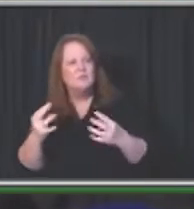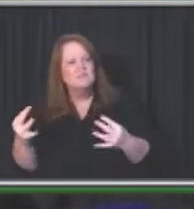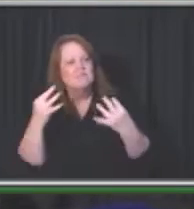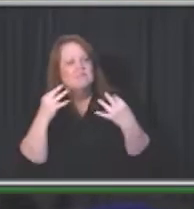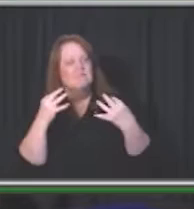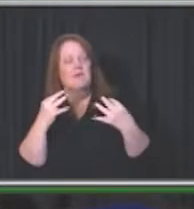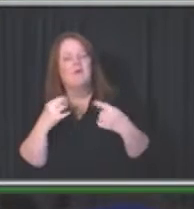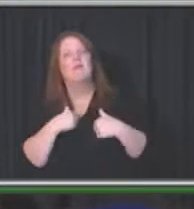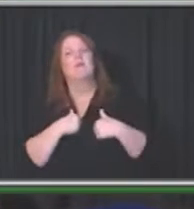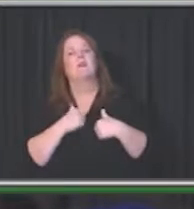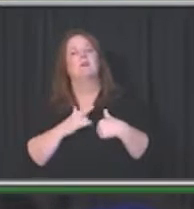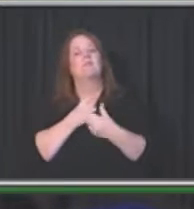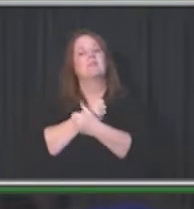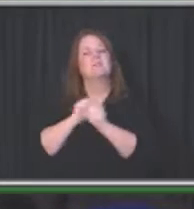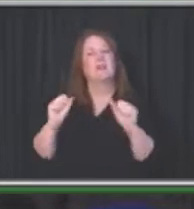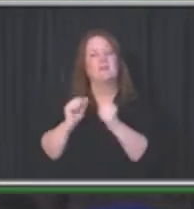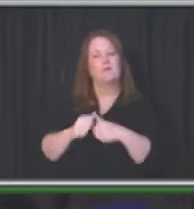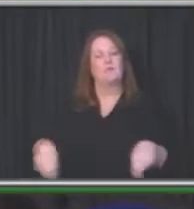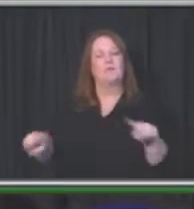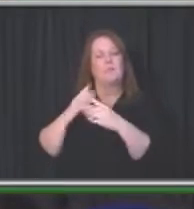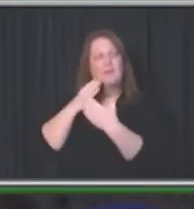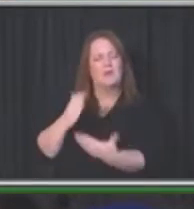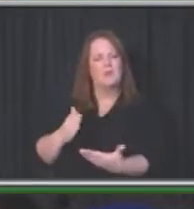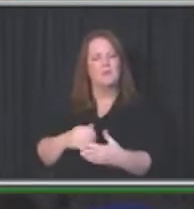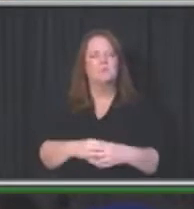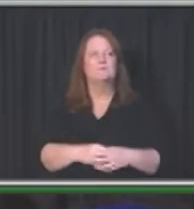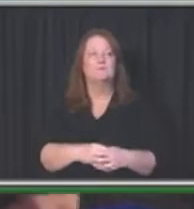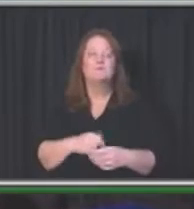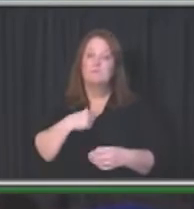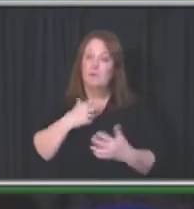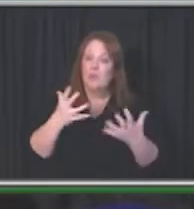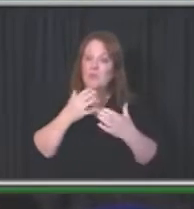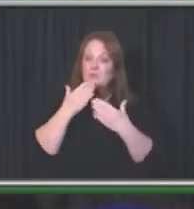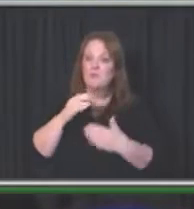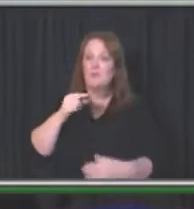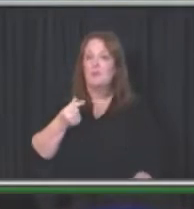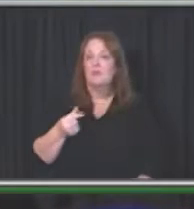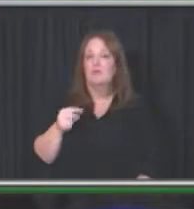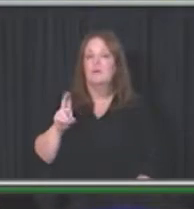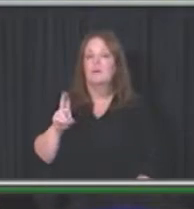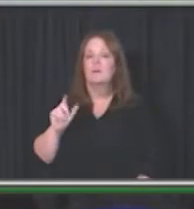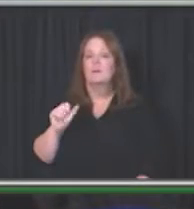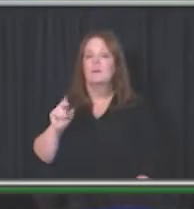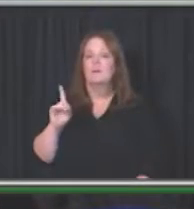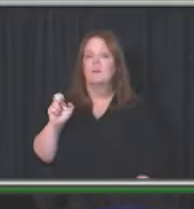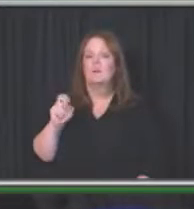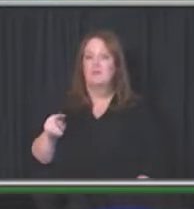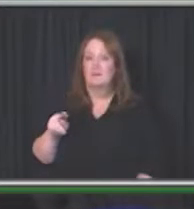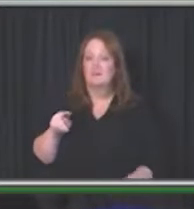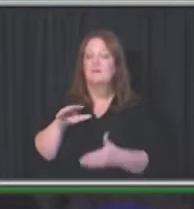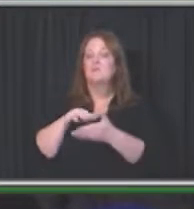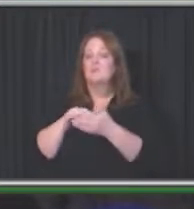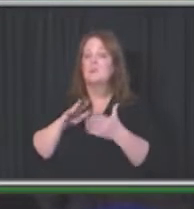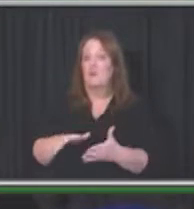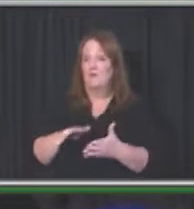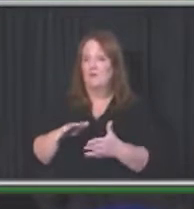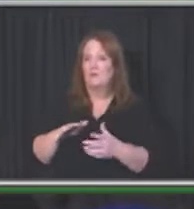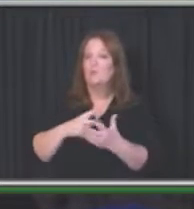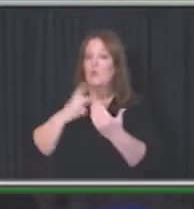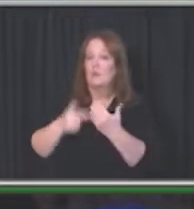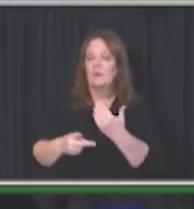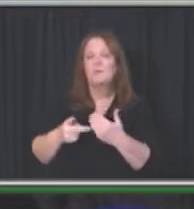so I thank them for that. I would like to thank the Guardian Scholars Program for providing a safe community on campus for former foster